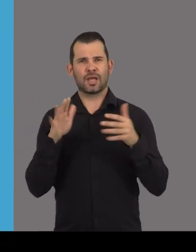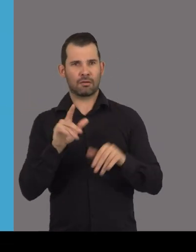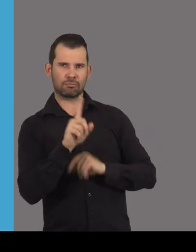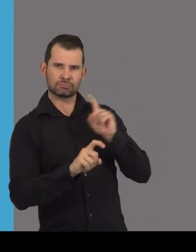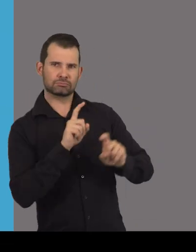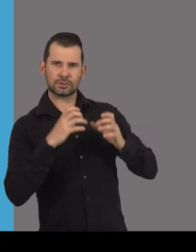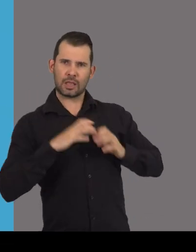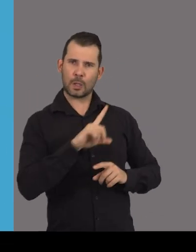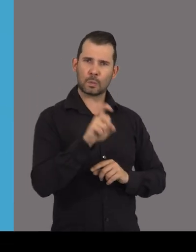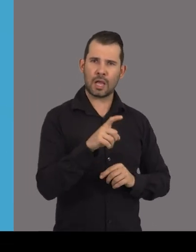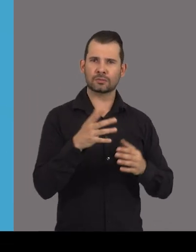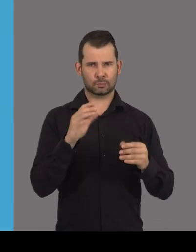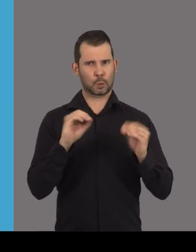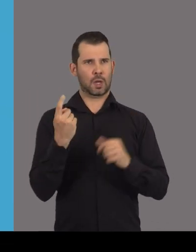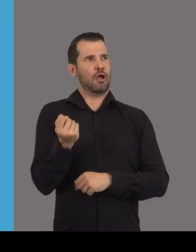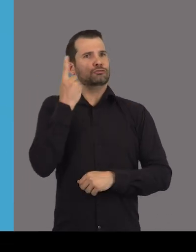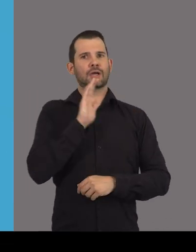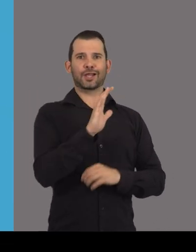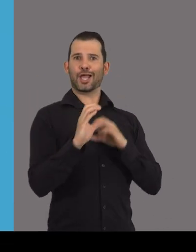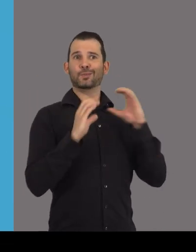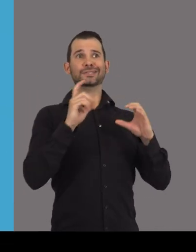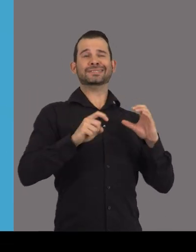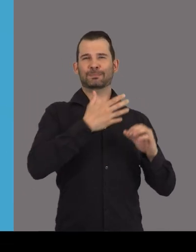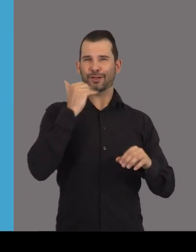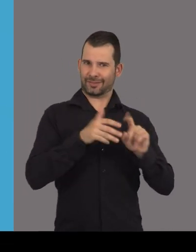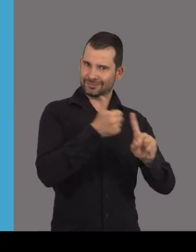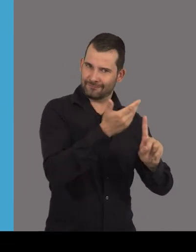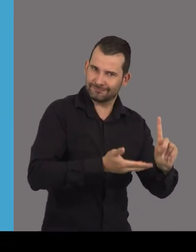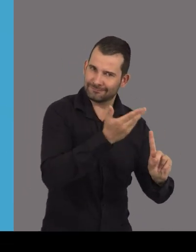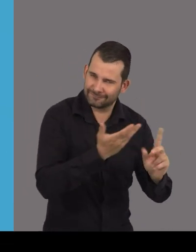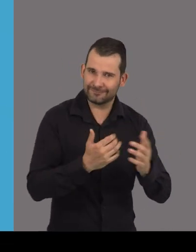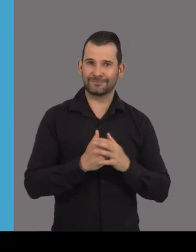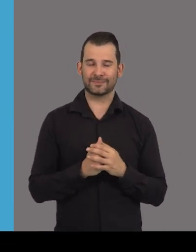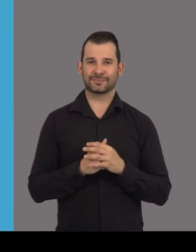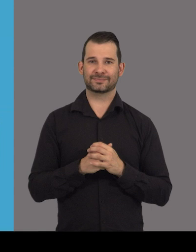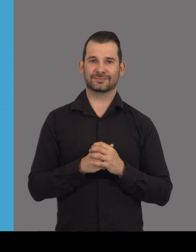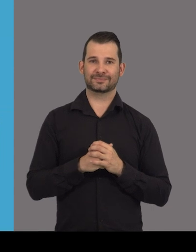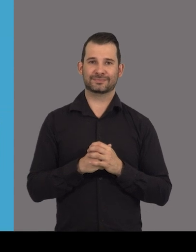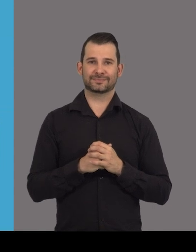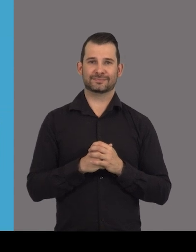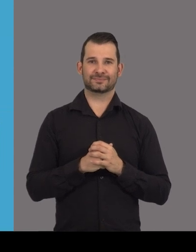client questions. No one understands their communication better than them.